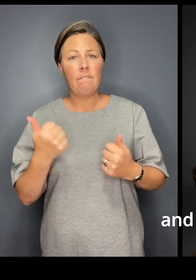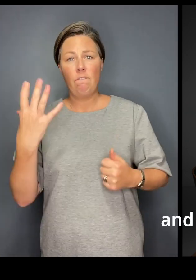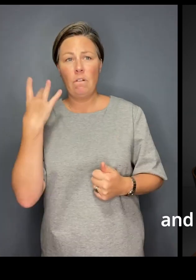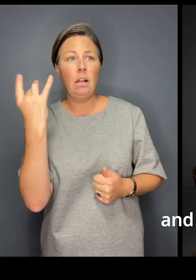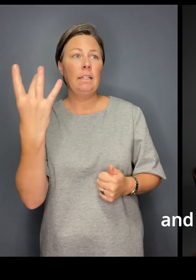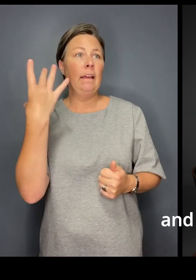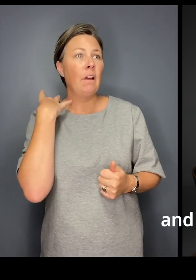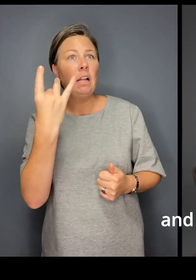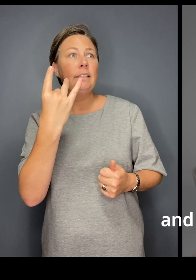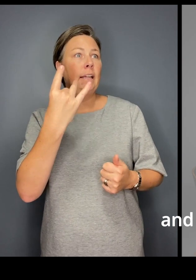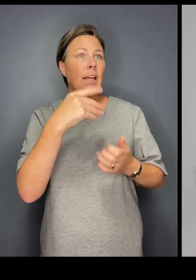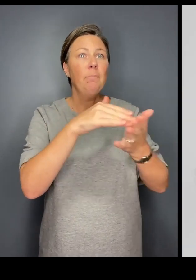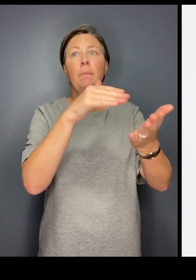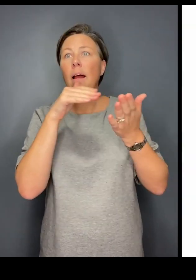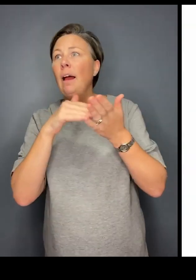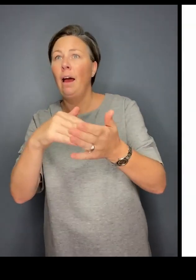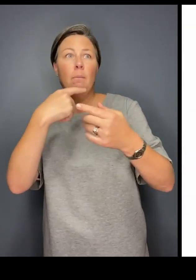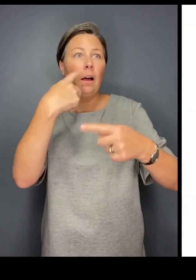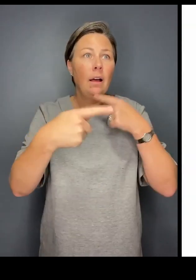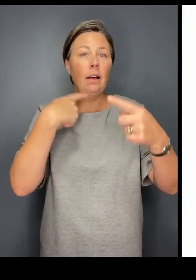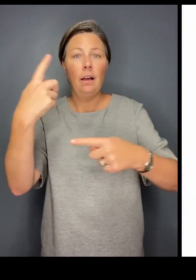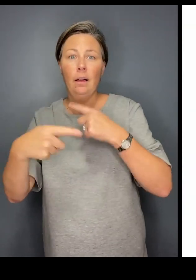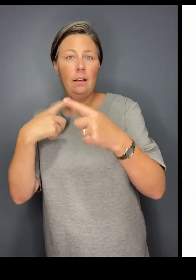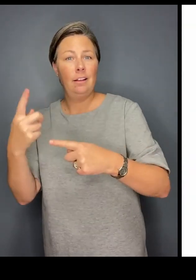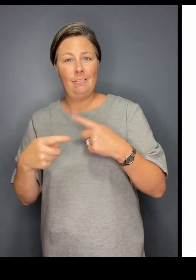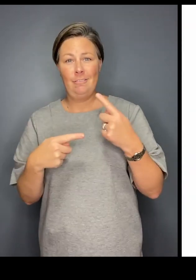knowledge of the experience.